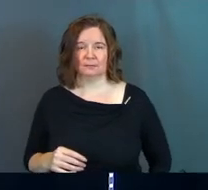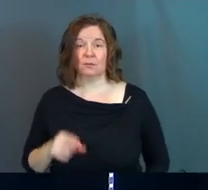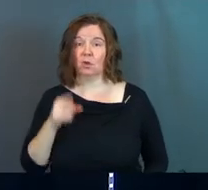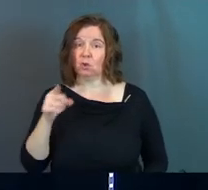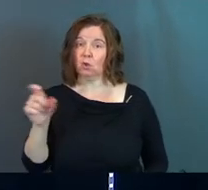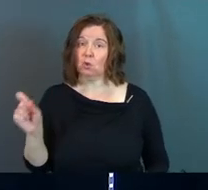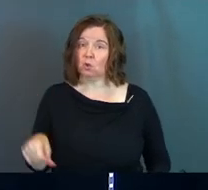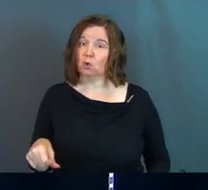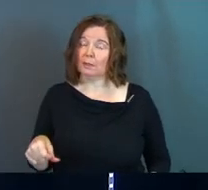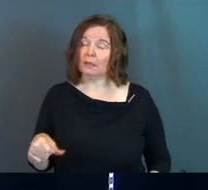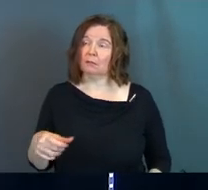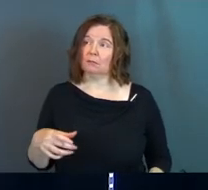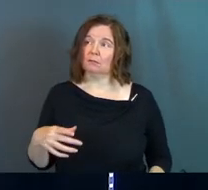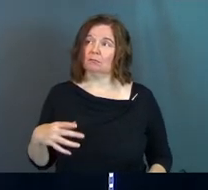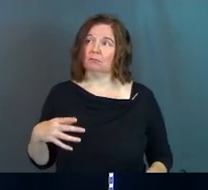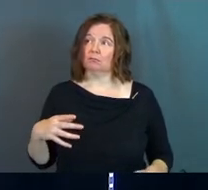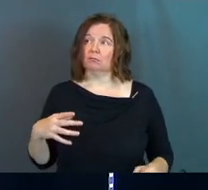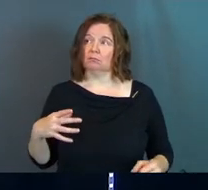you could be